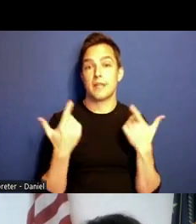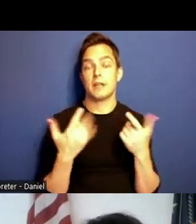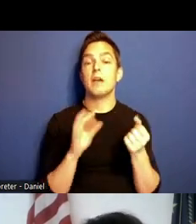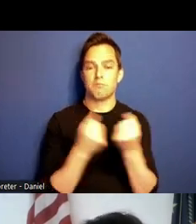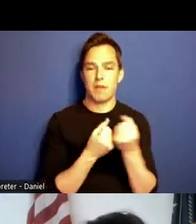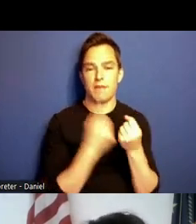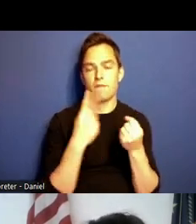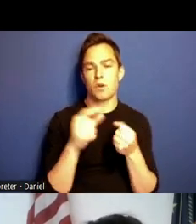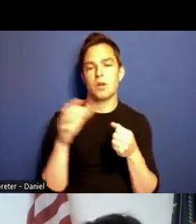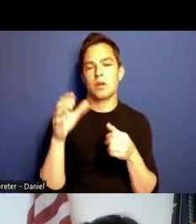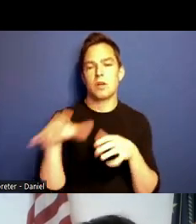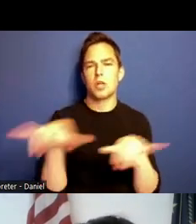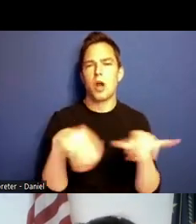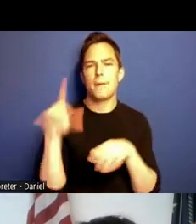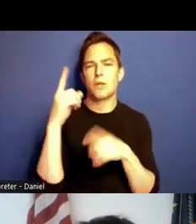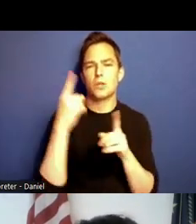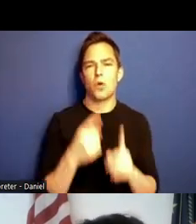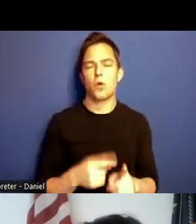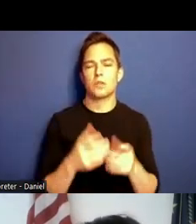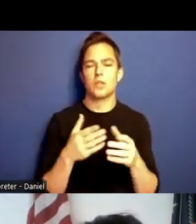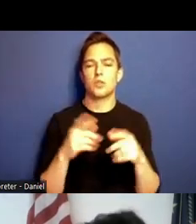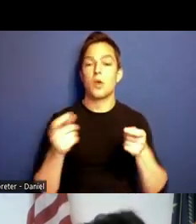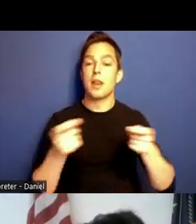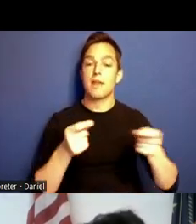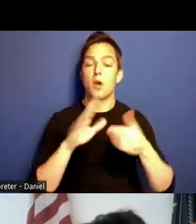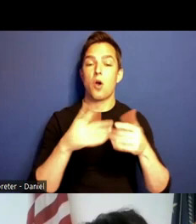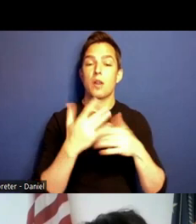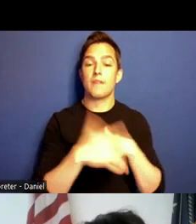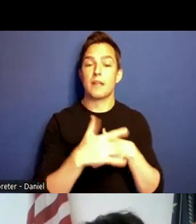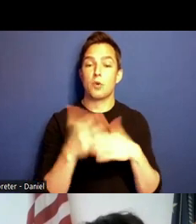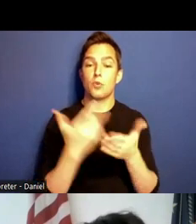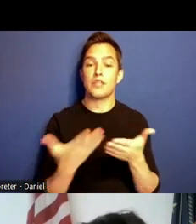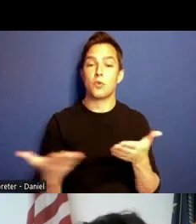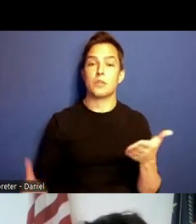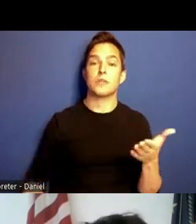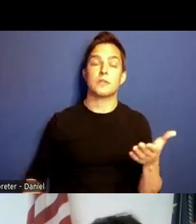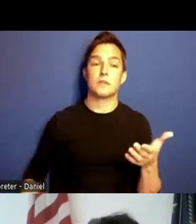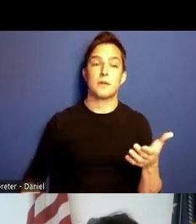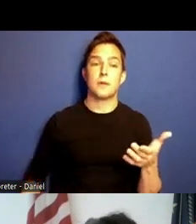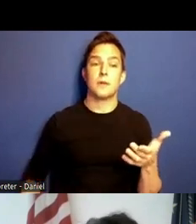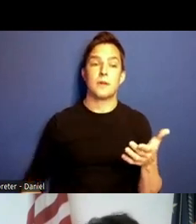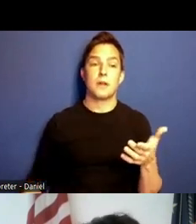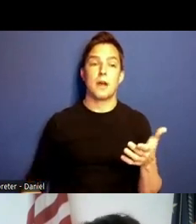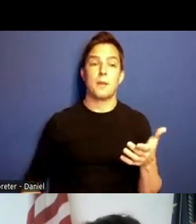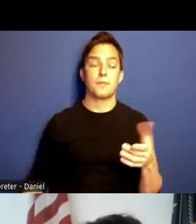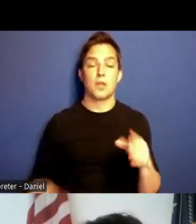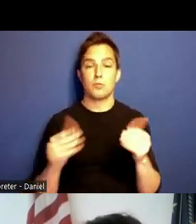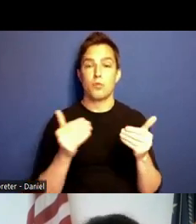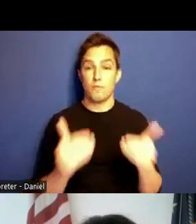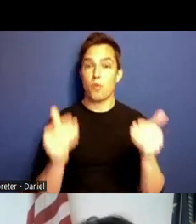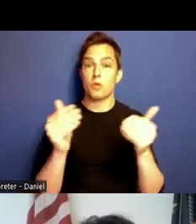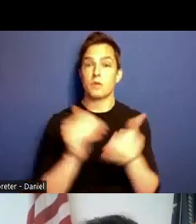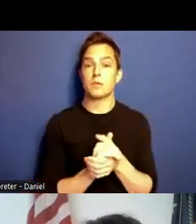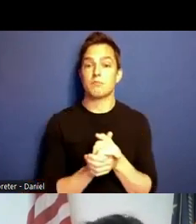for common goals and to leverage all available resources to move forward.